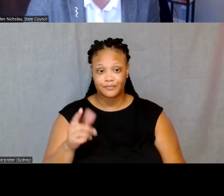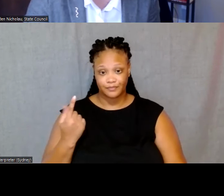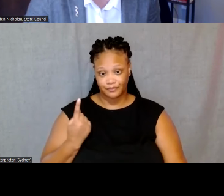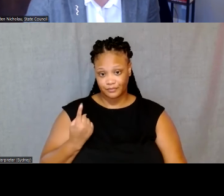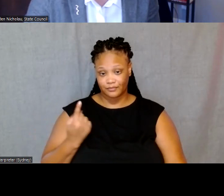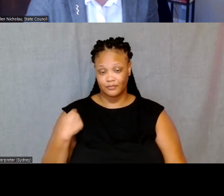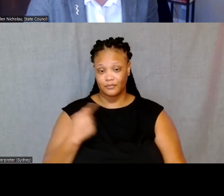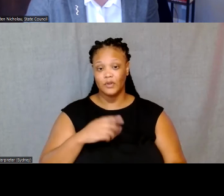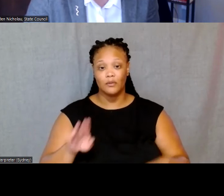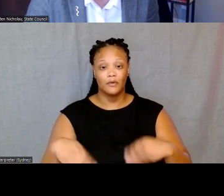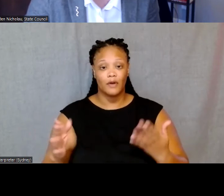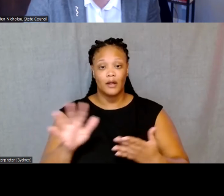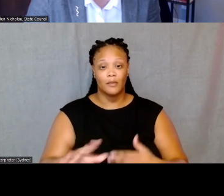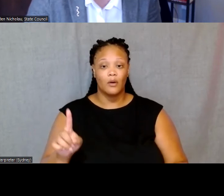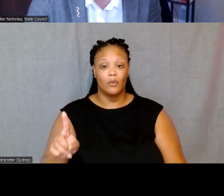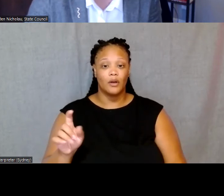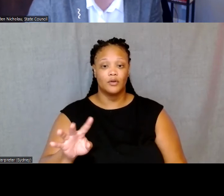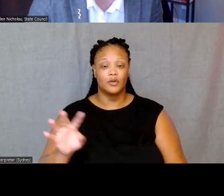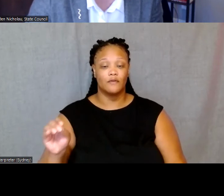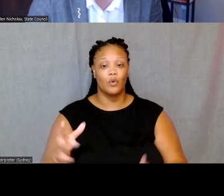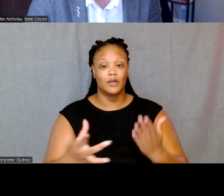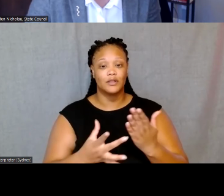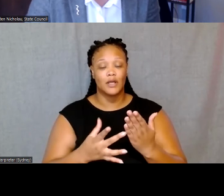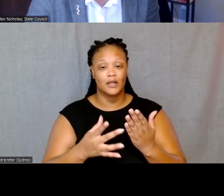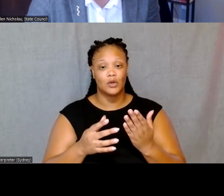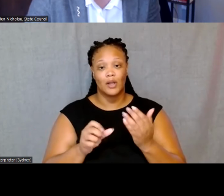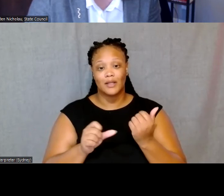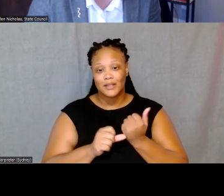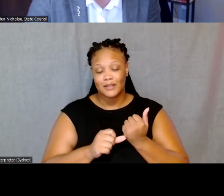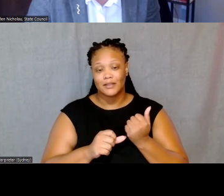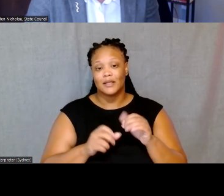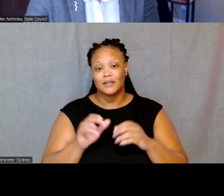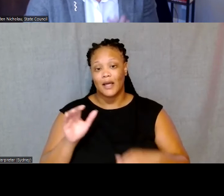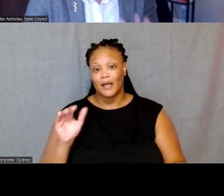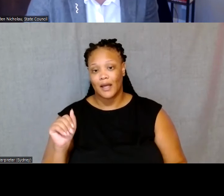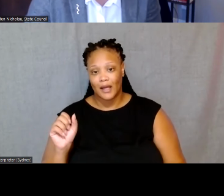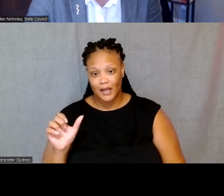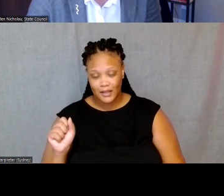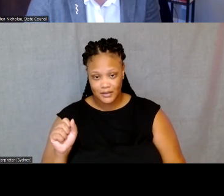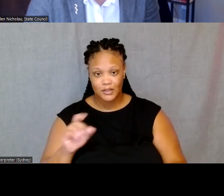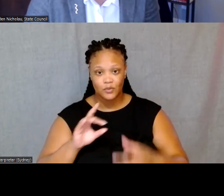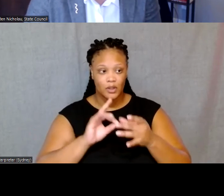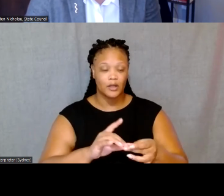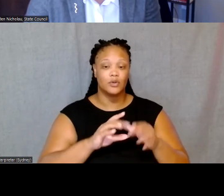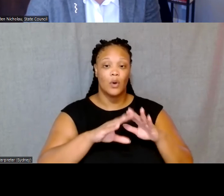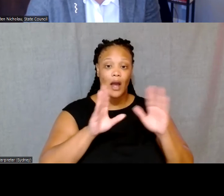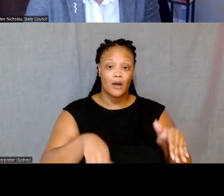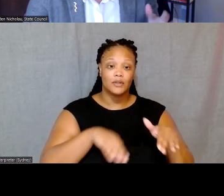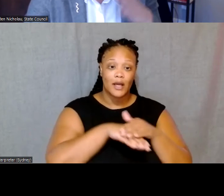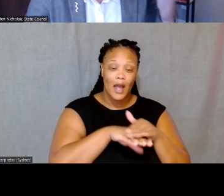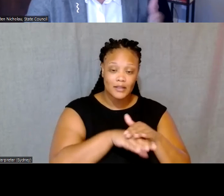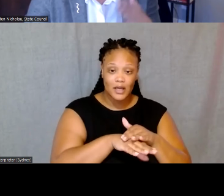about 140 technical assistance cases in the areas of housing access, housing discrimination,